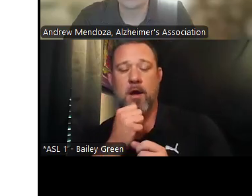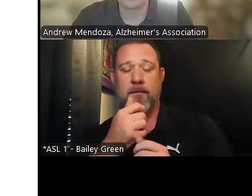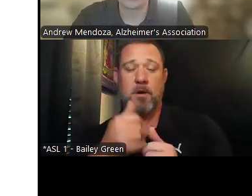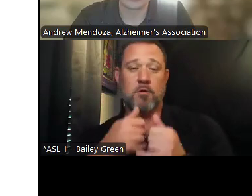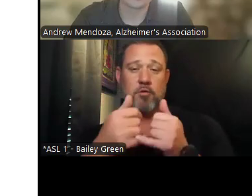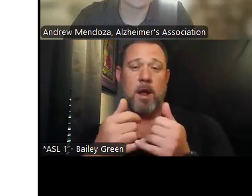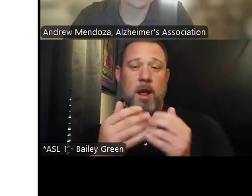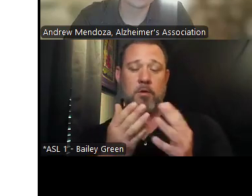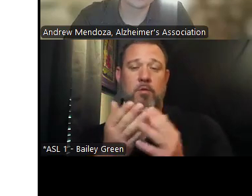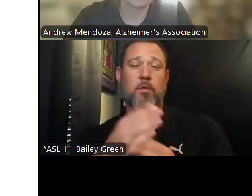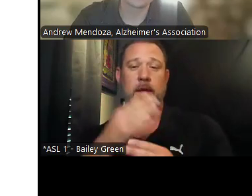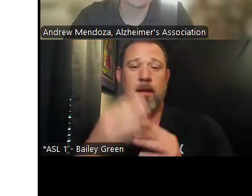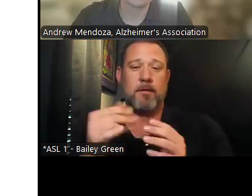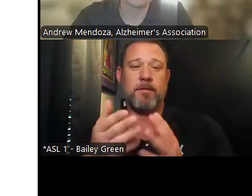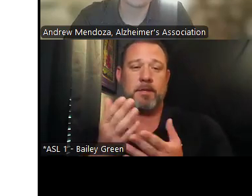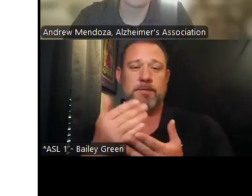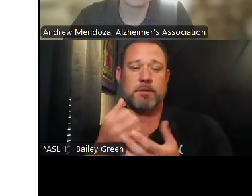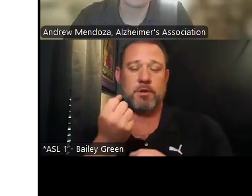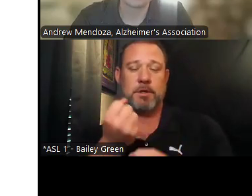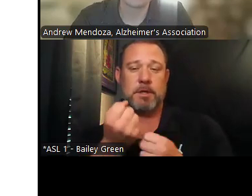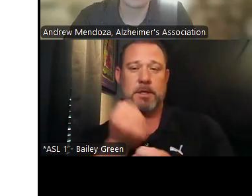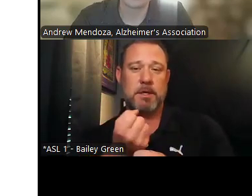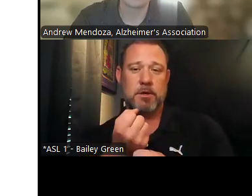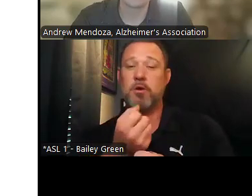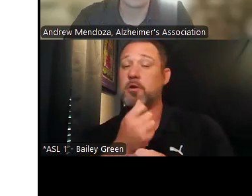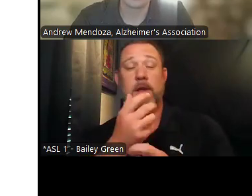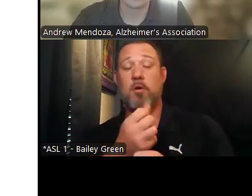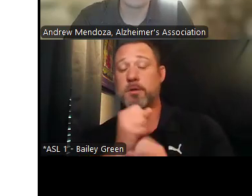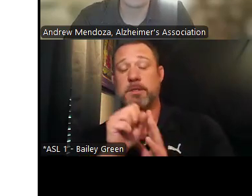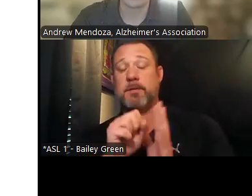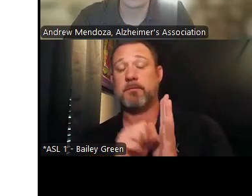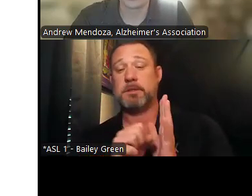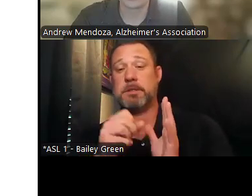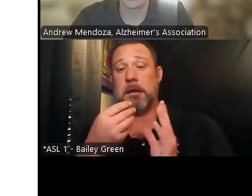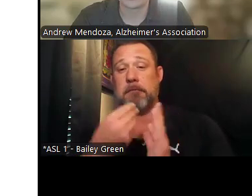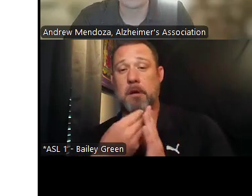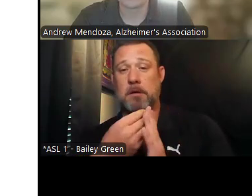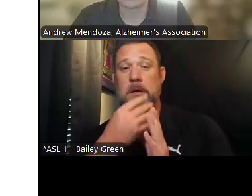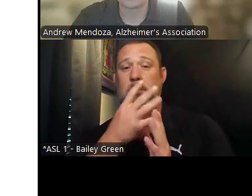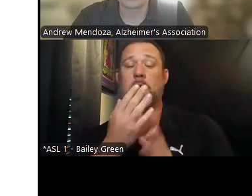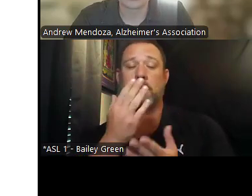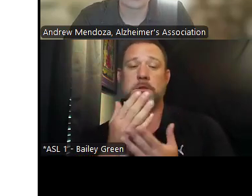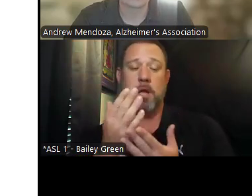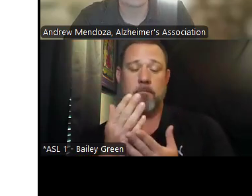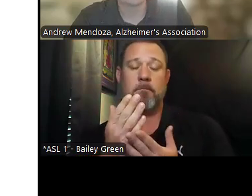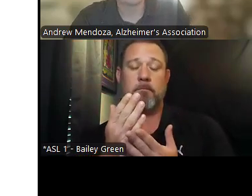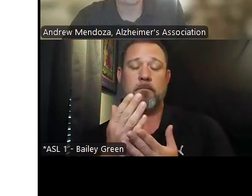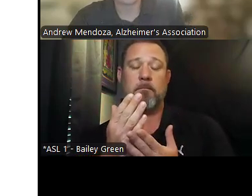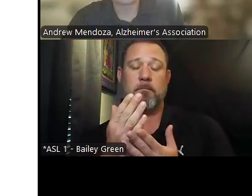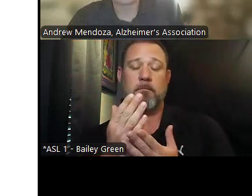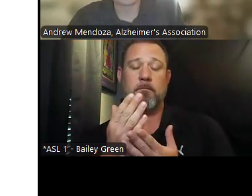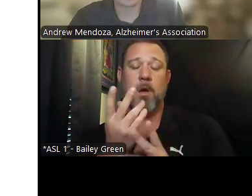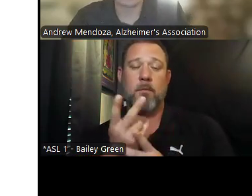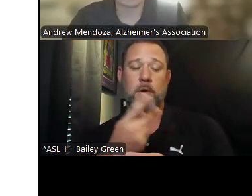carry them through till the end of this fiscal year. So if they don't receive state funding, they will likely cease operations. And